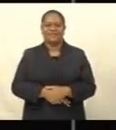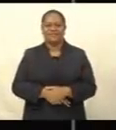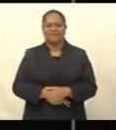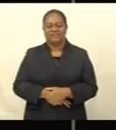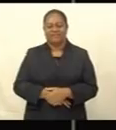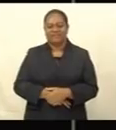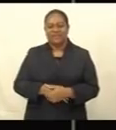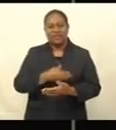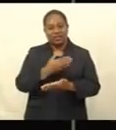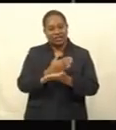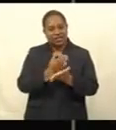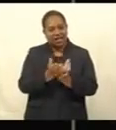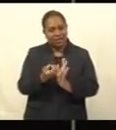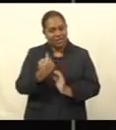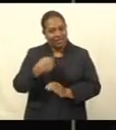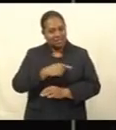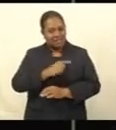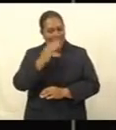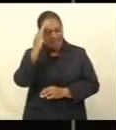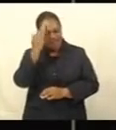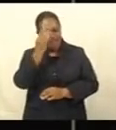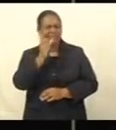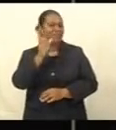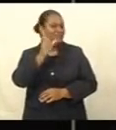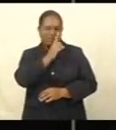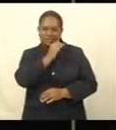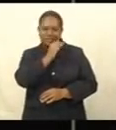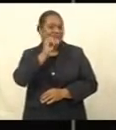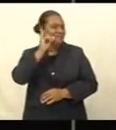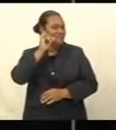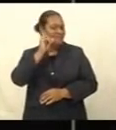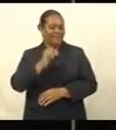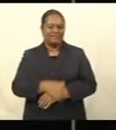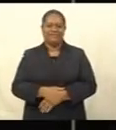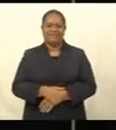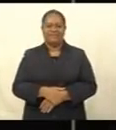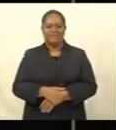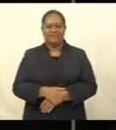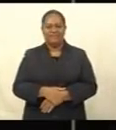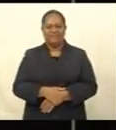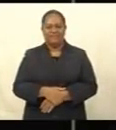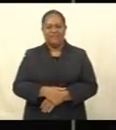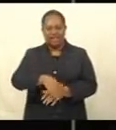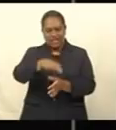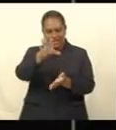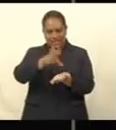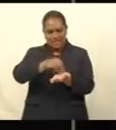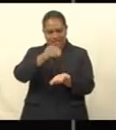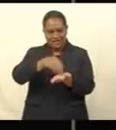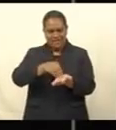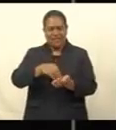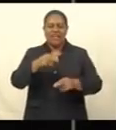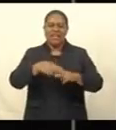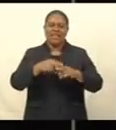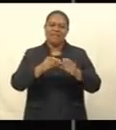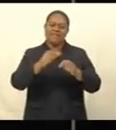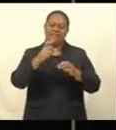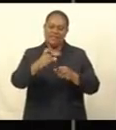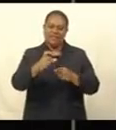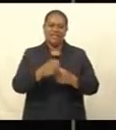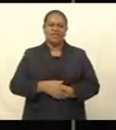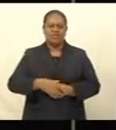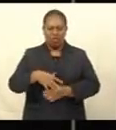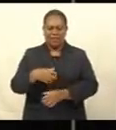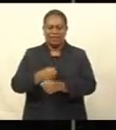fbcnews@fbc.com.fj or share it with us via our Facebook, Twitter and Instagram. And you can also download our FBC app to keep updated